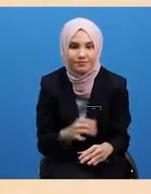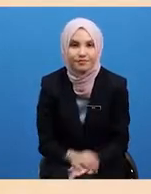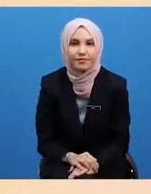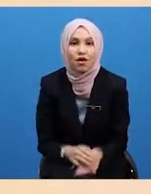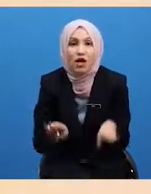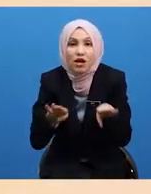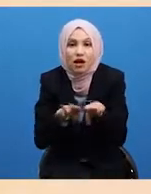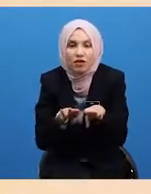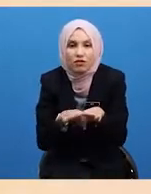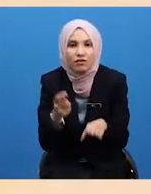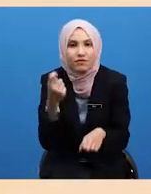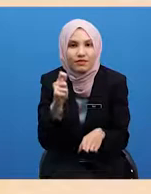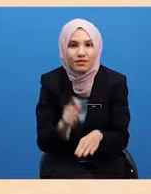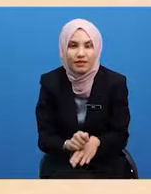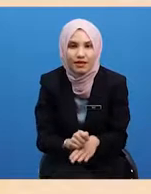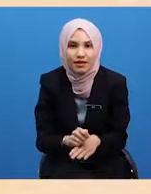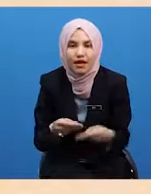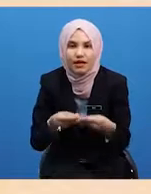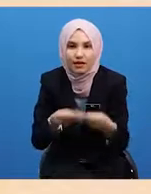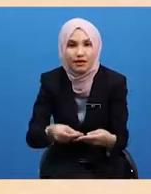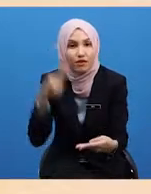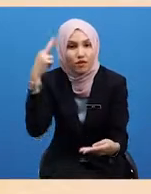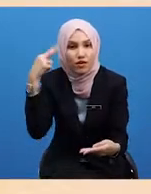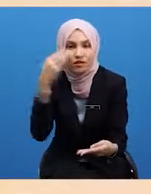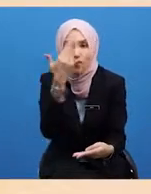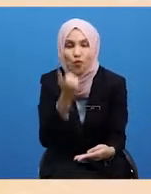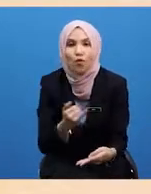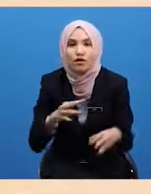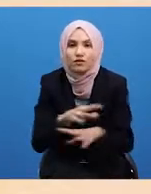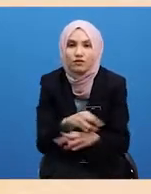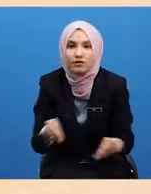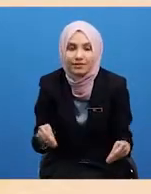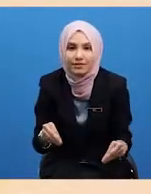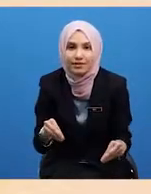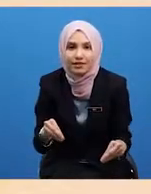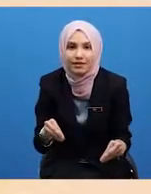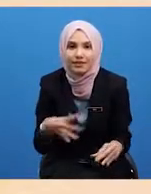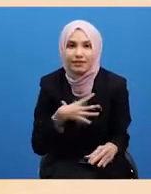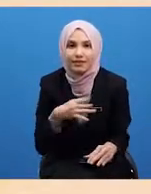reference to the text, give reasons why you dislike him or her.